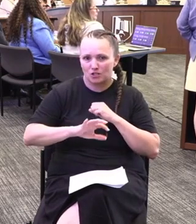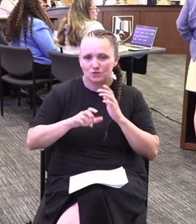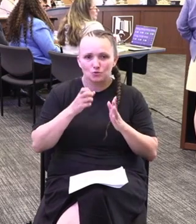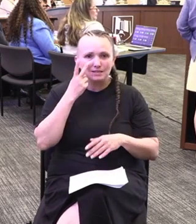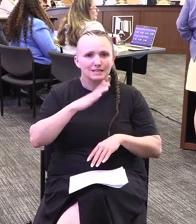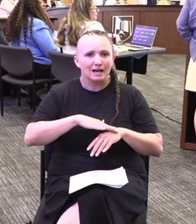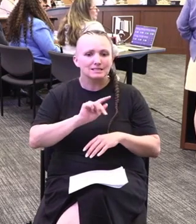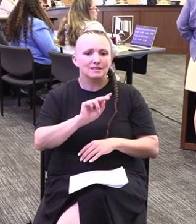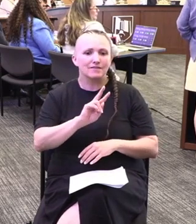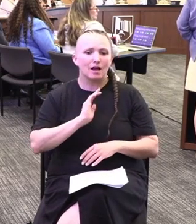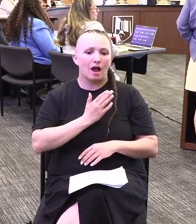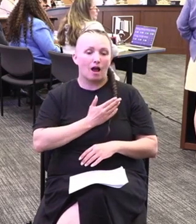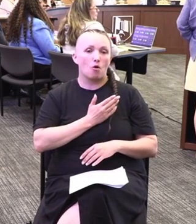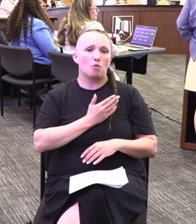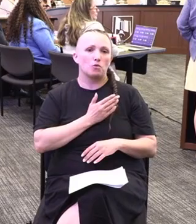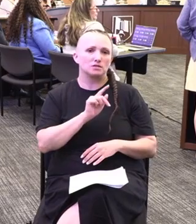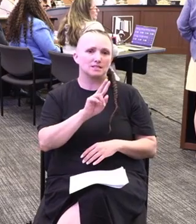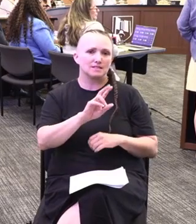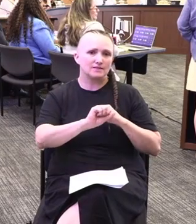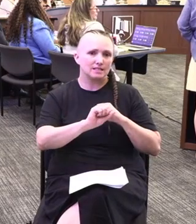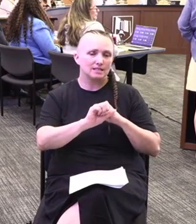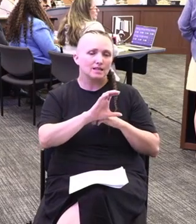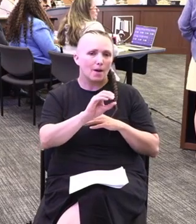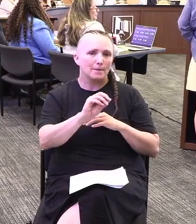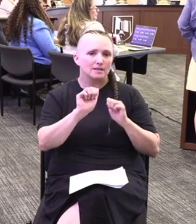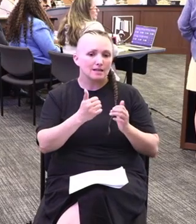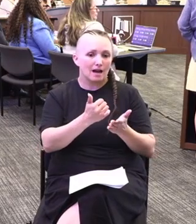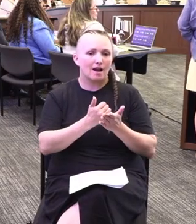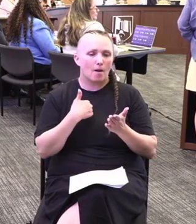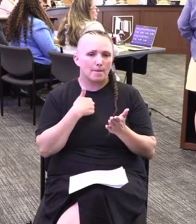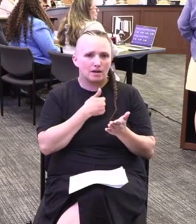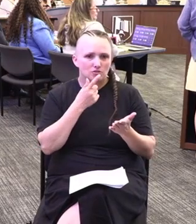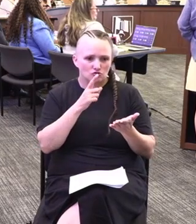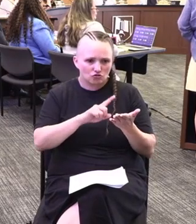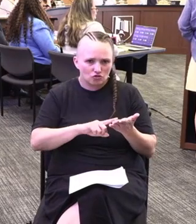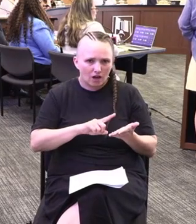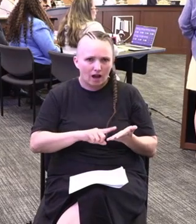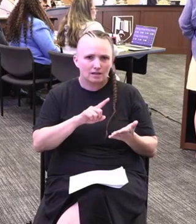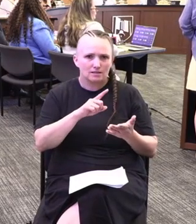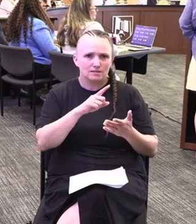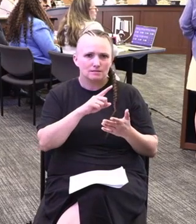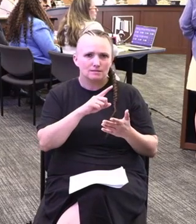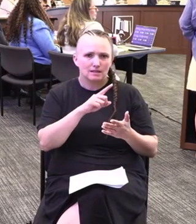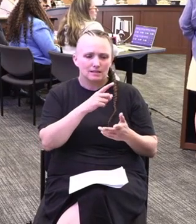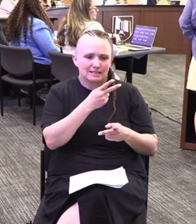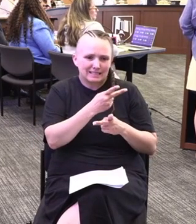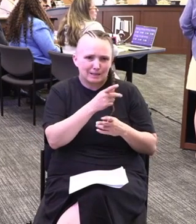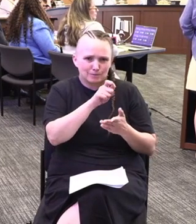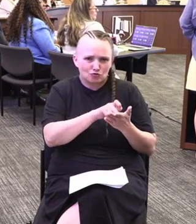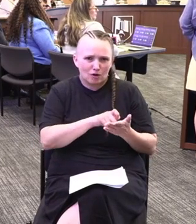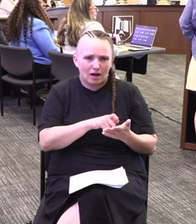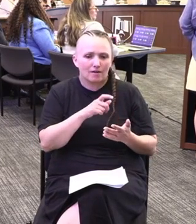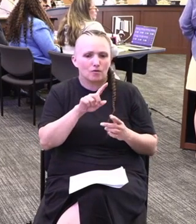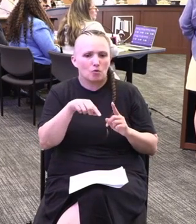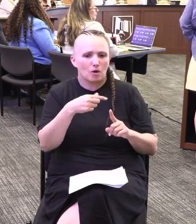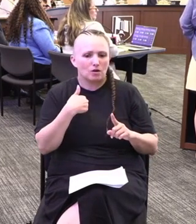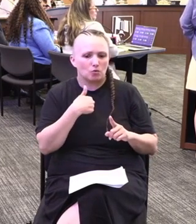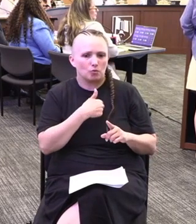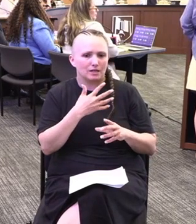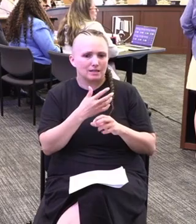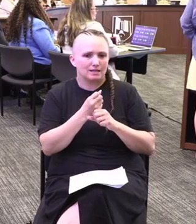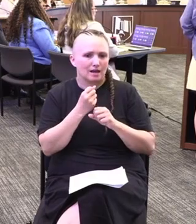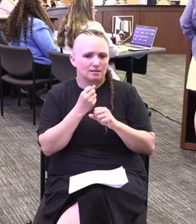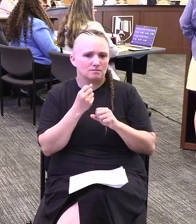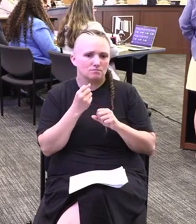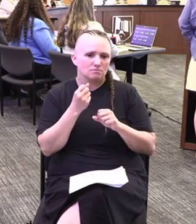Our TV company and vendor can help us track and see when we get a lift on our website to see if those ads